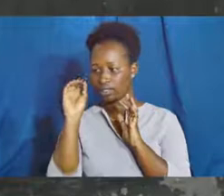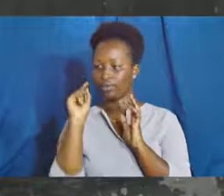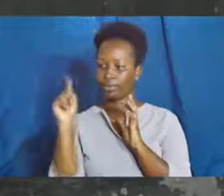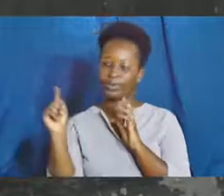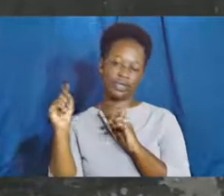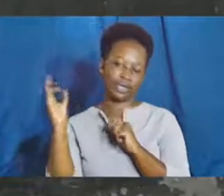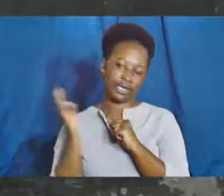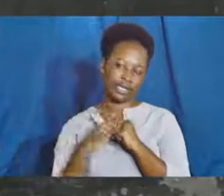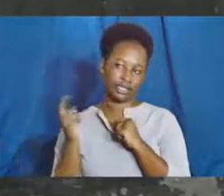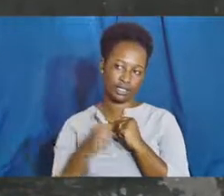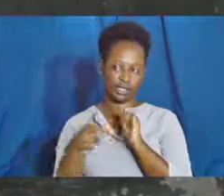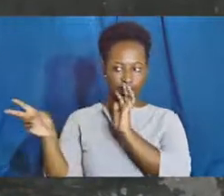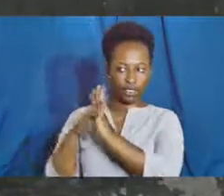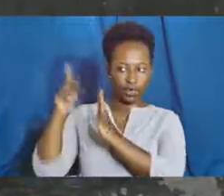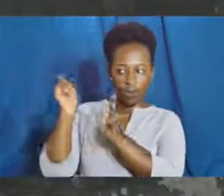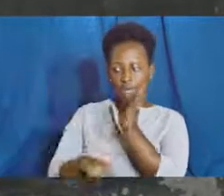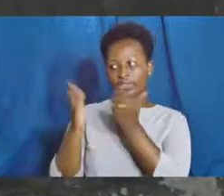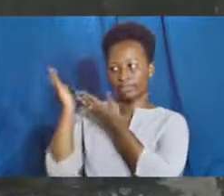0.86. What do we find? We find